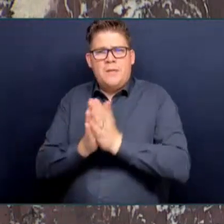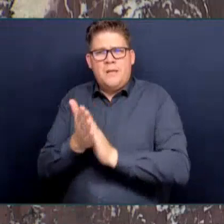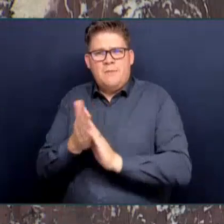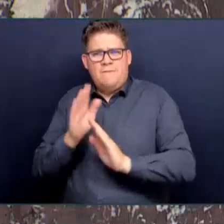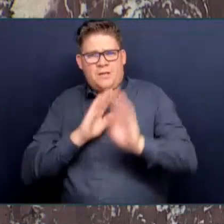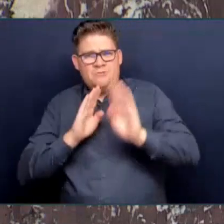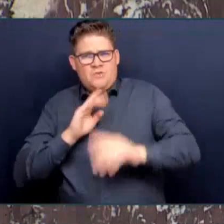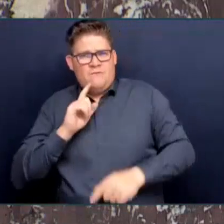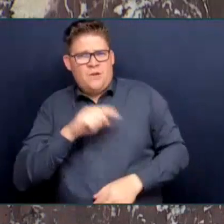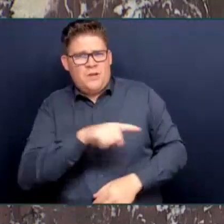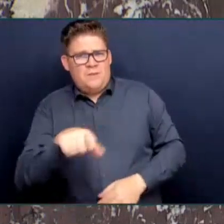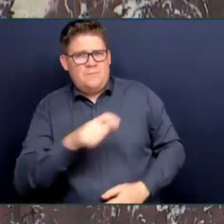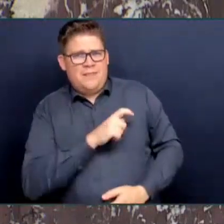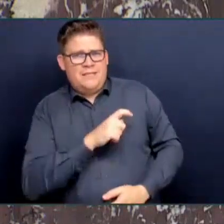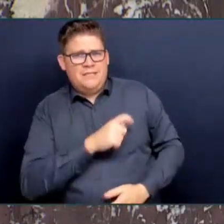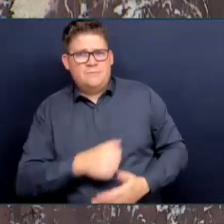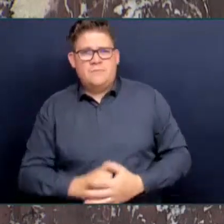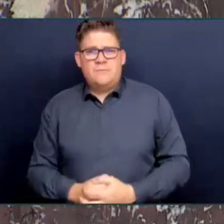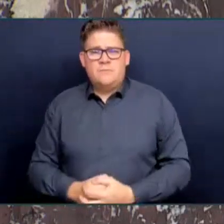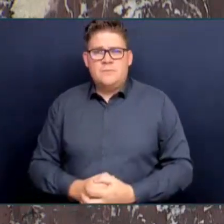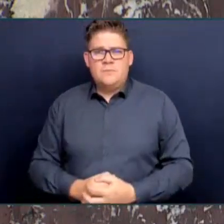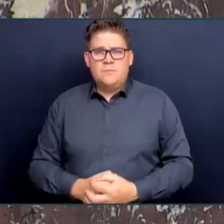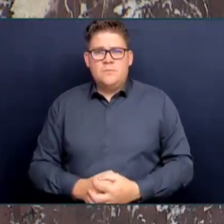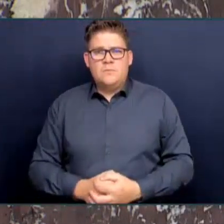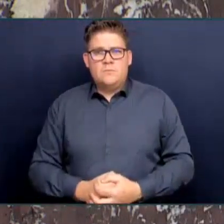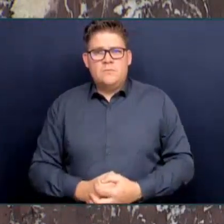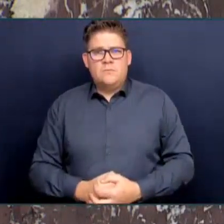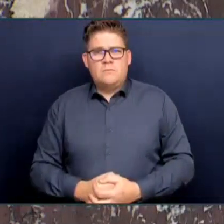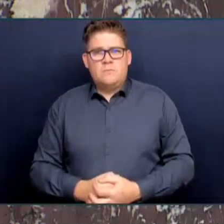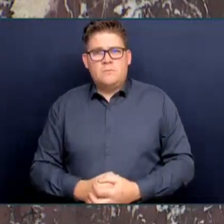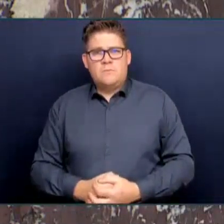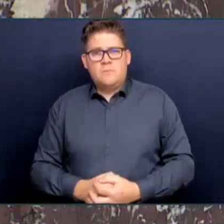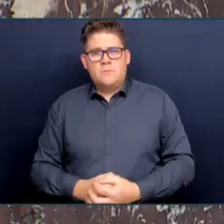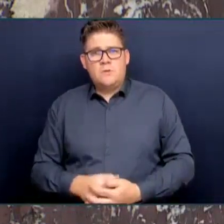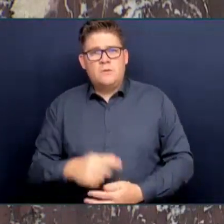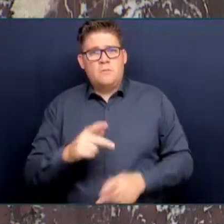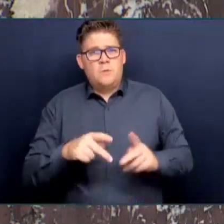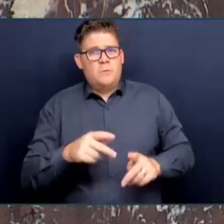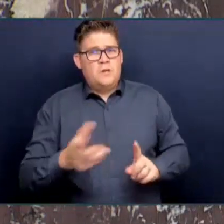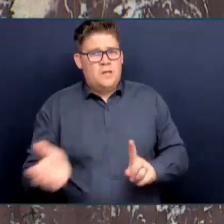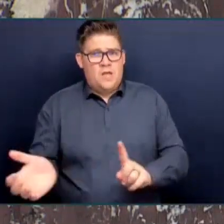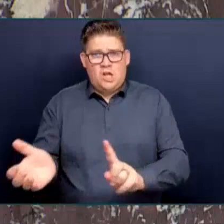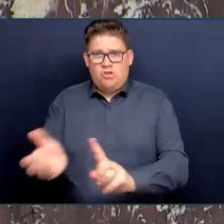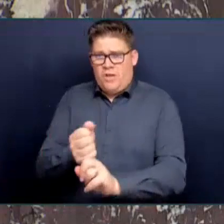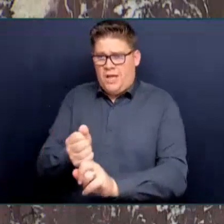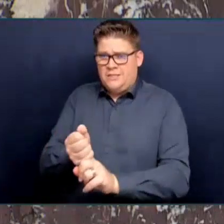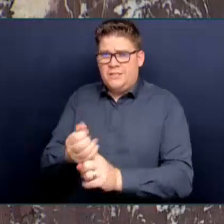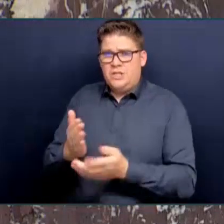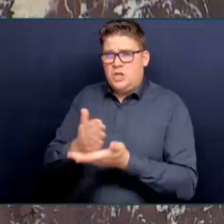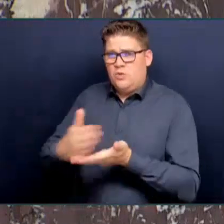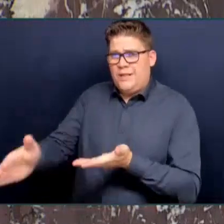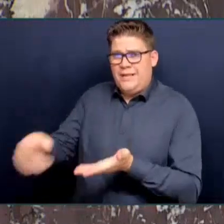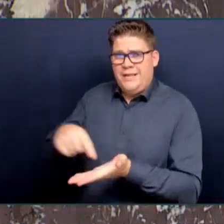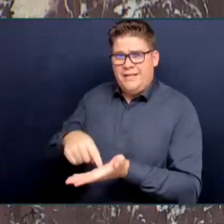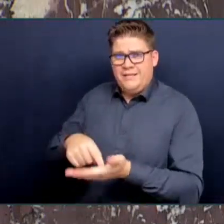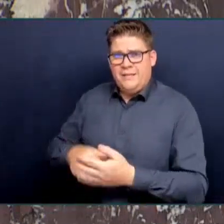arrested and then often released before the police can even finish the paperwork. As former sergeant and 24-year VPD